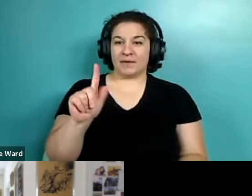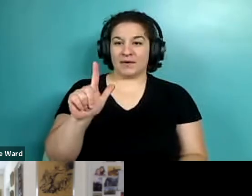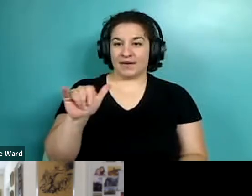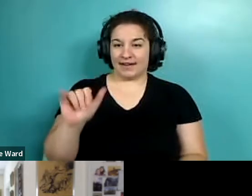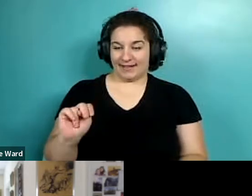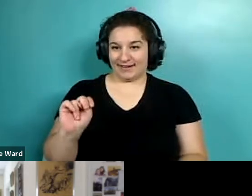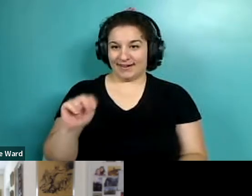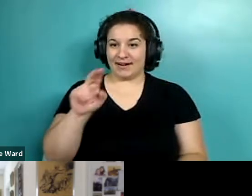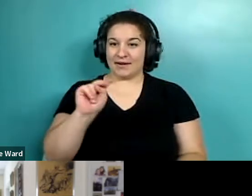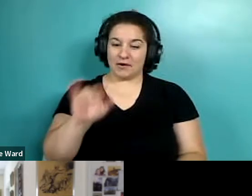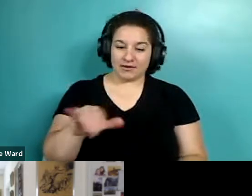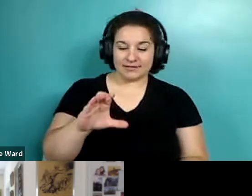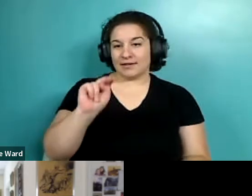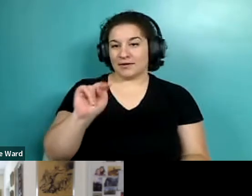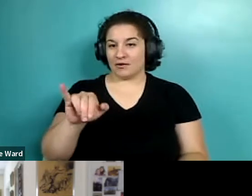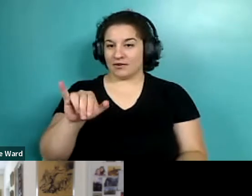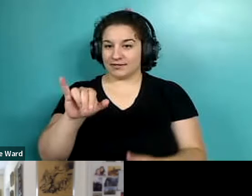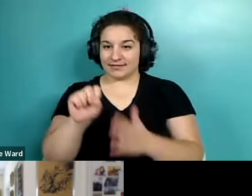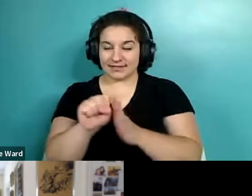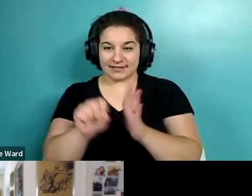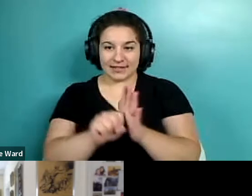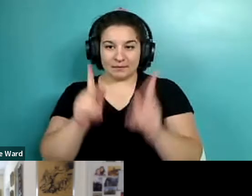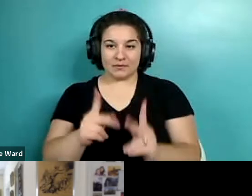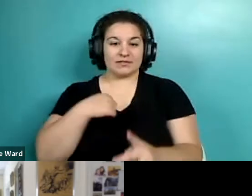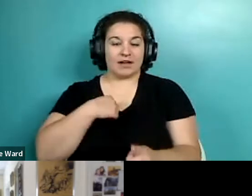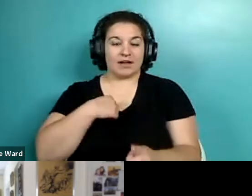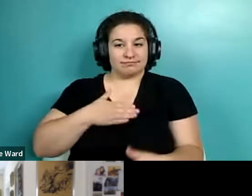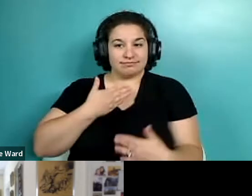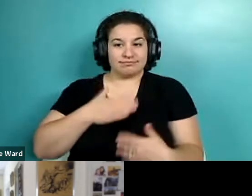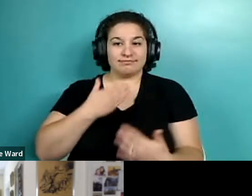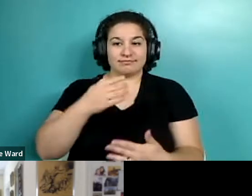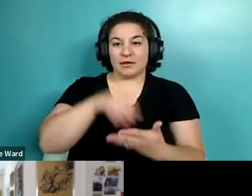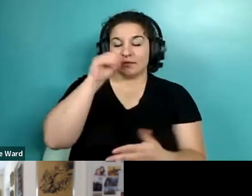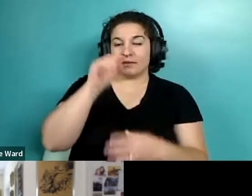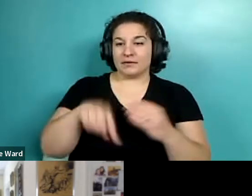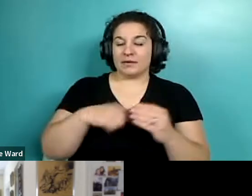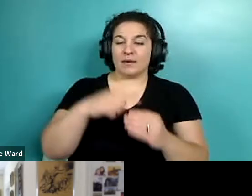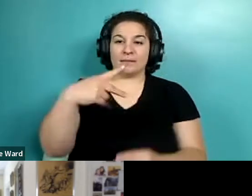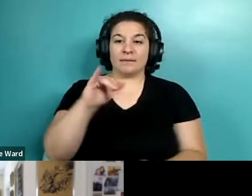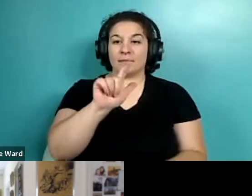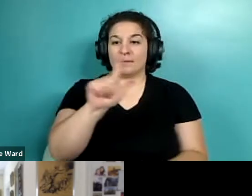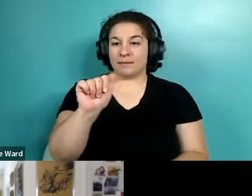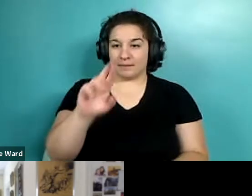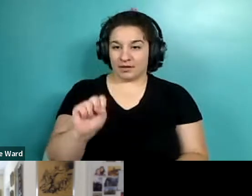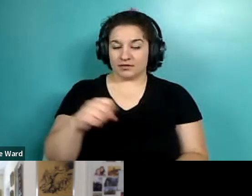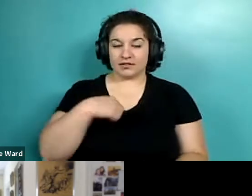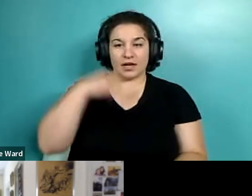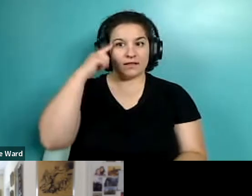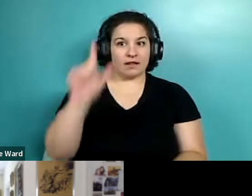really happy to learn about PILLARS, and I think libraries are so very important